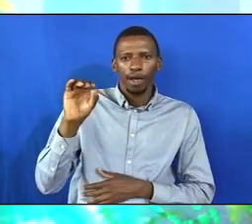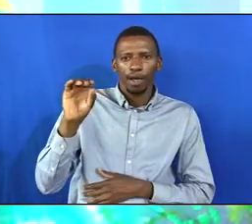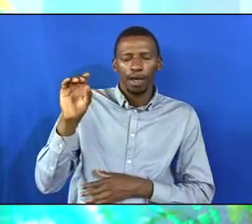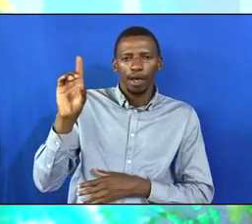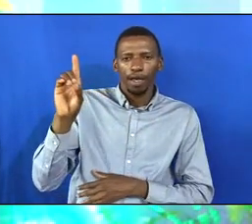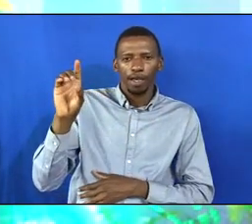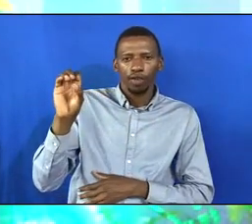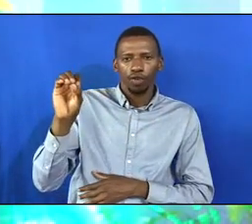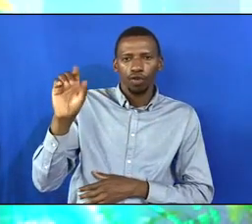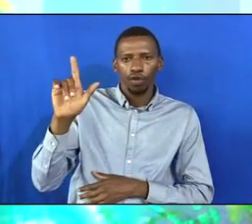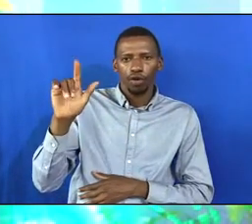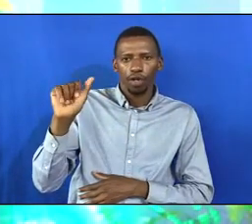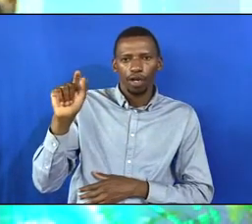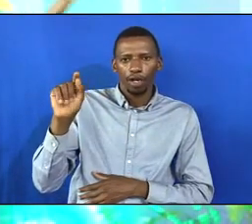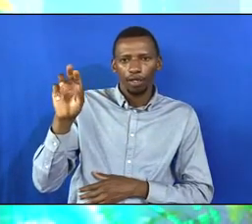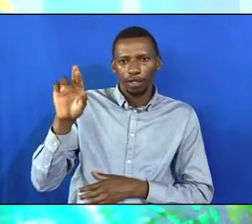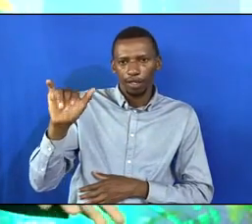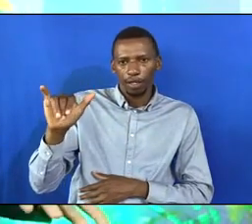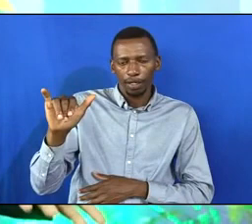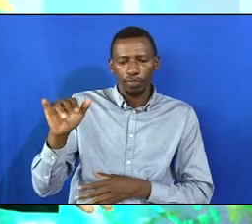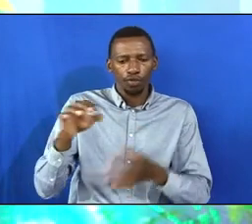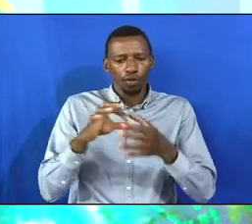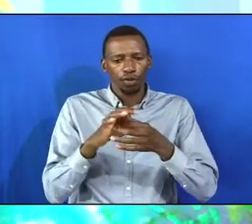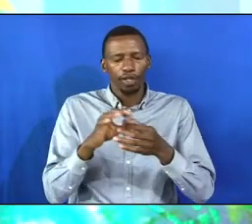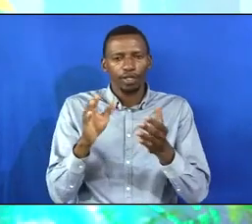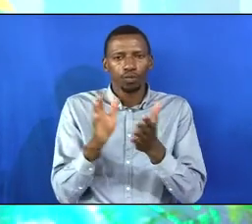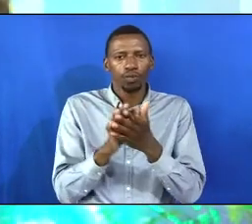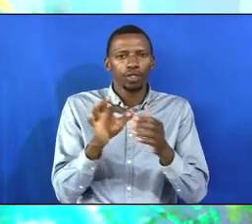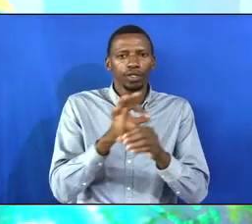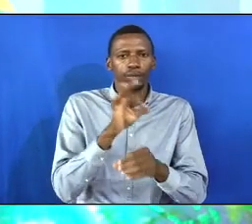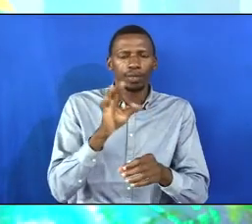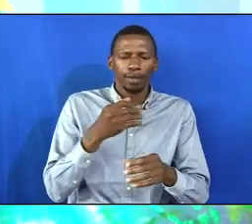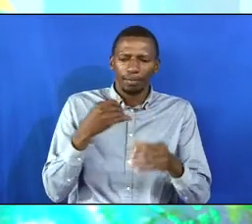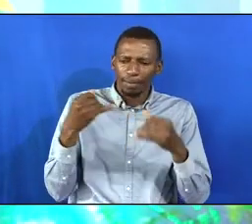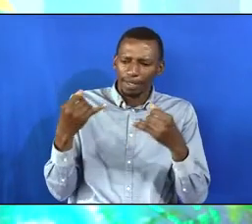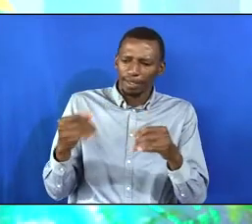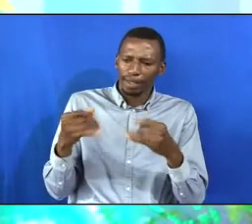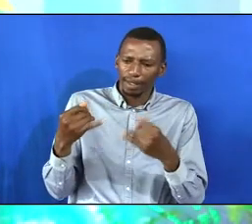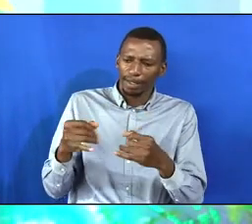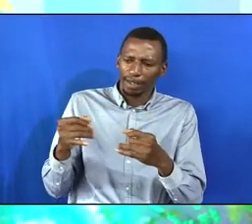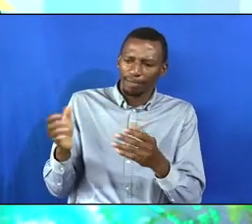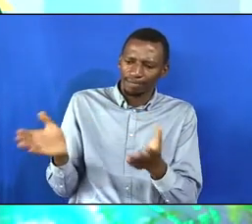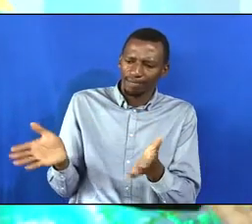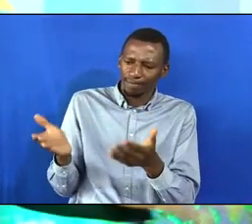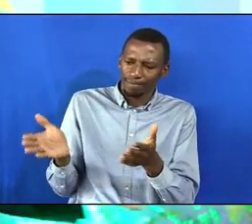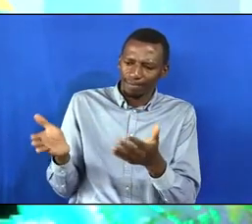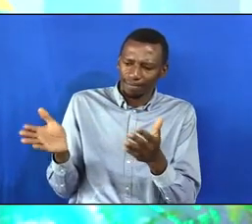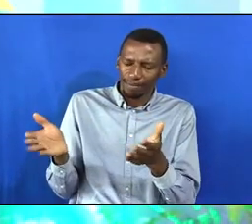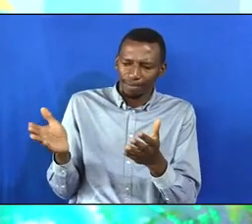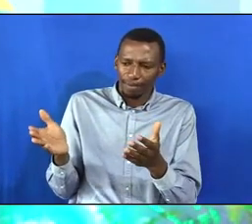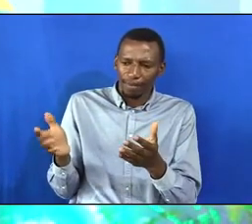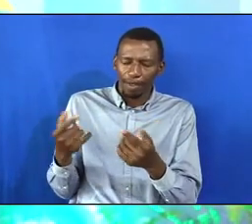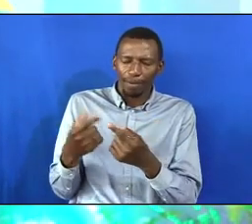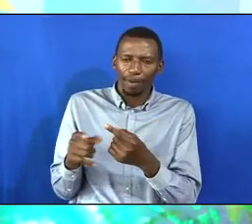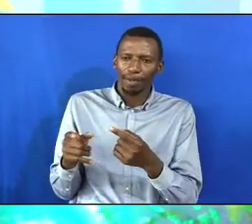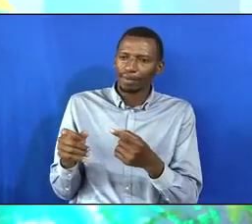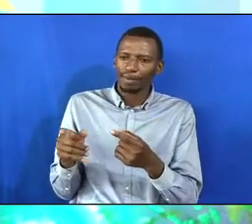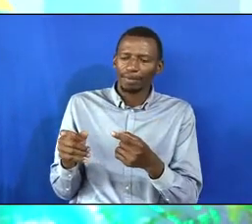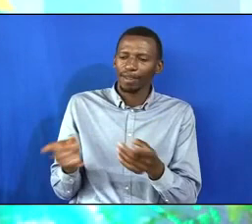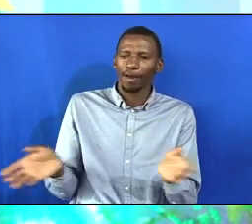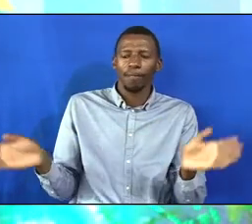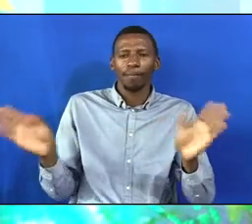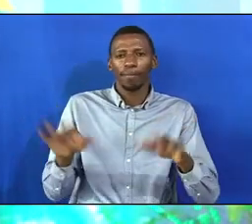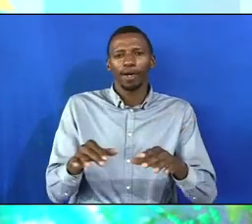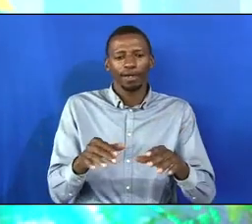spiritualism. I tried to persuade him the much I could, in vain. So by the way, he returned those idols. You